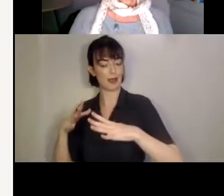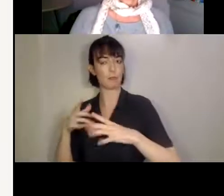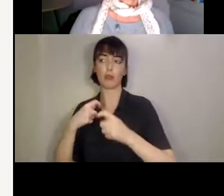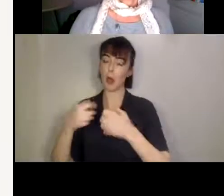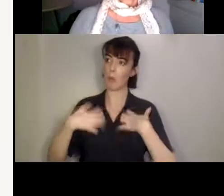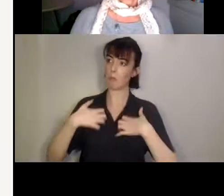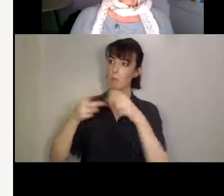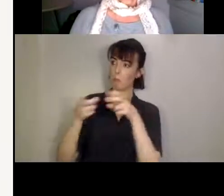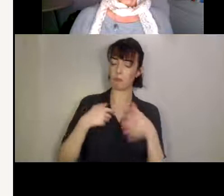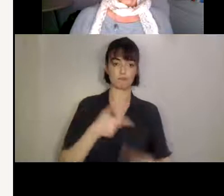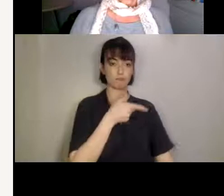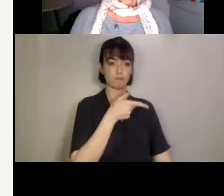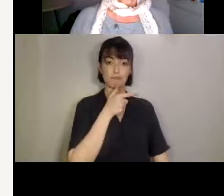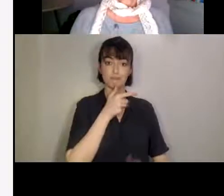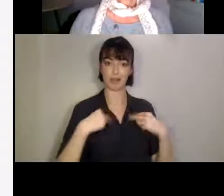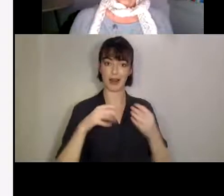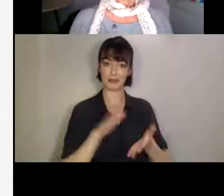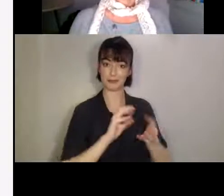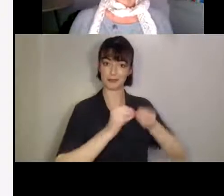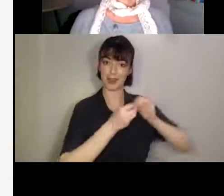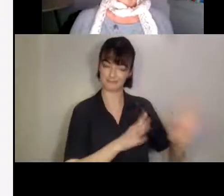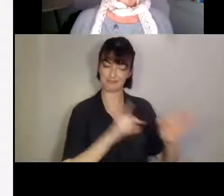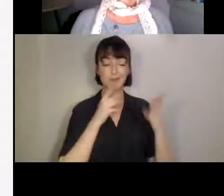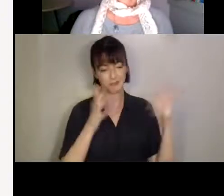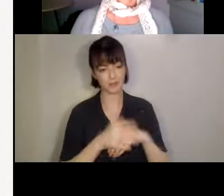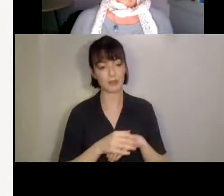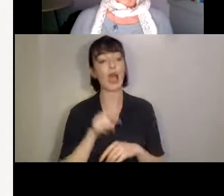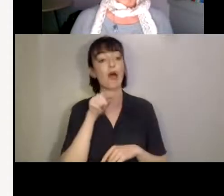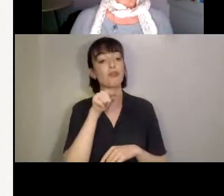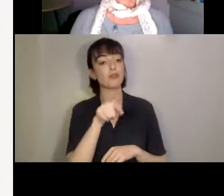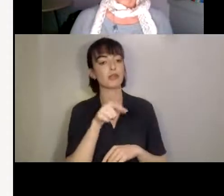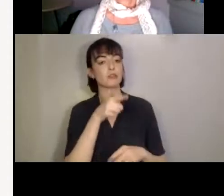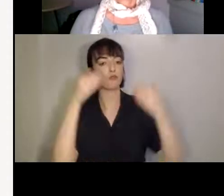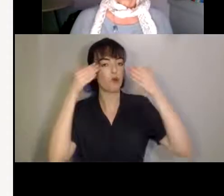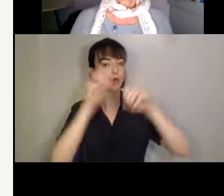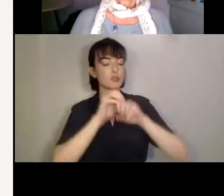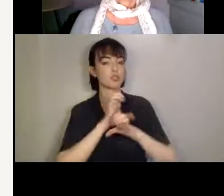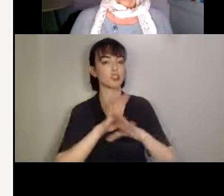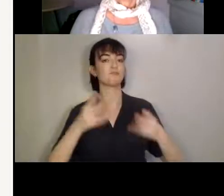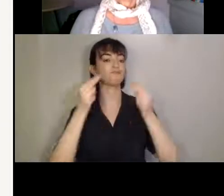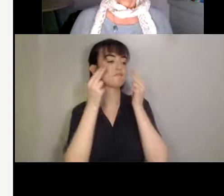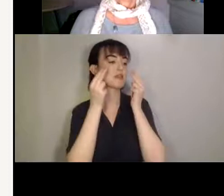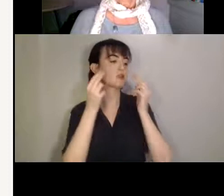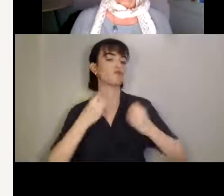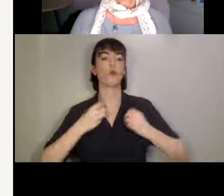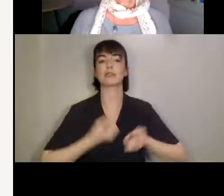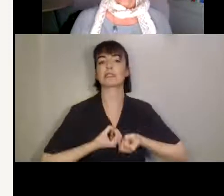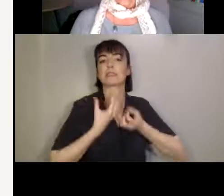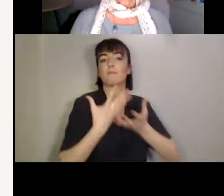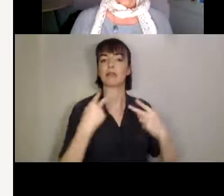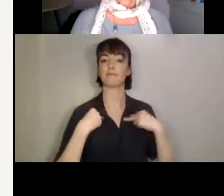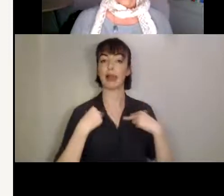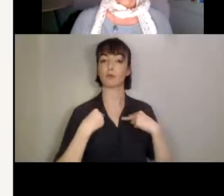this test looks at children's more naturalistic expressive language. Children watch a